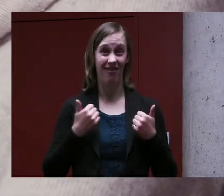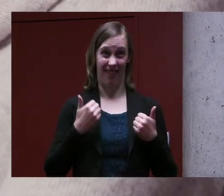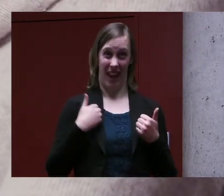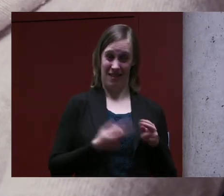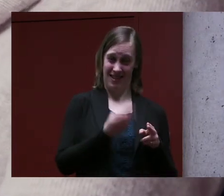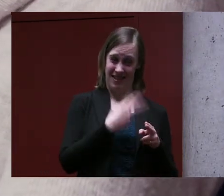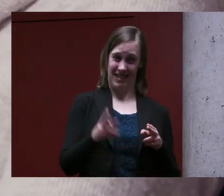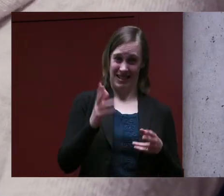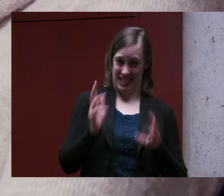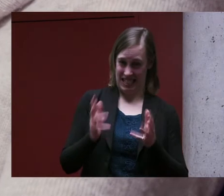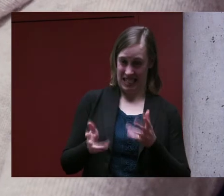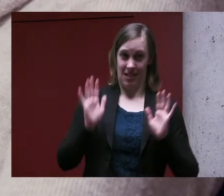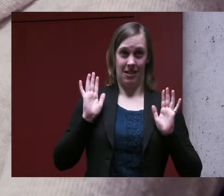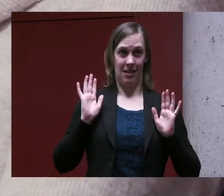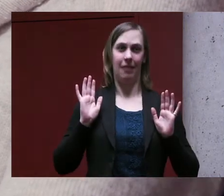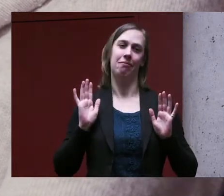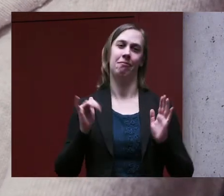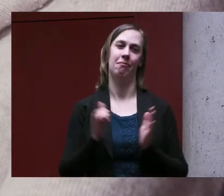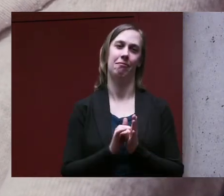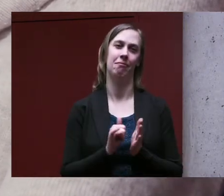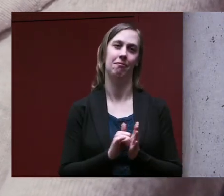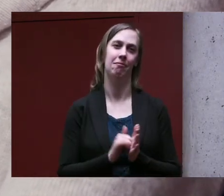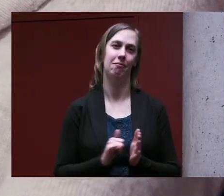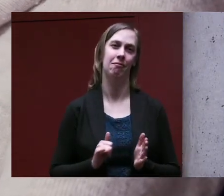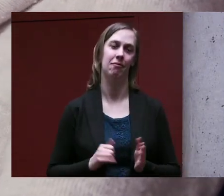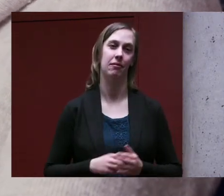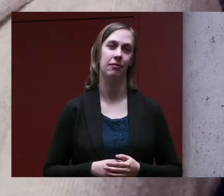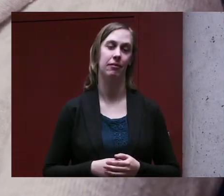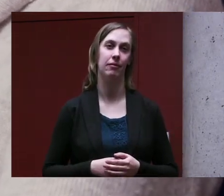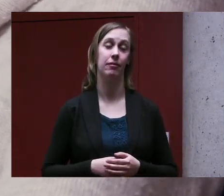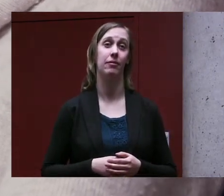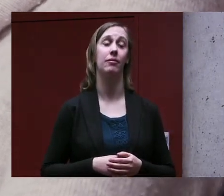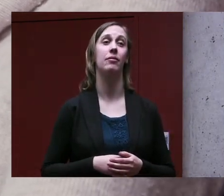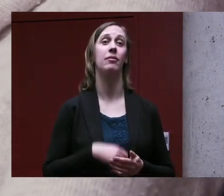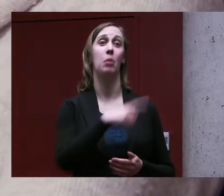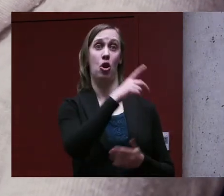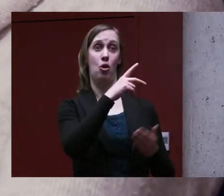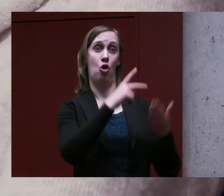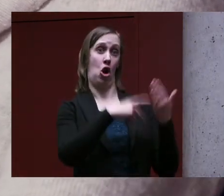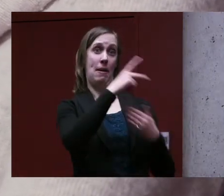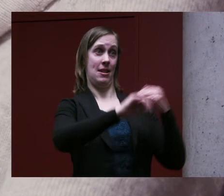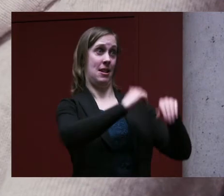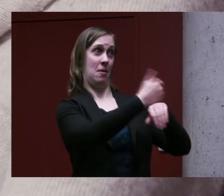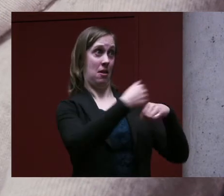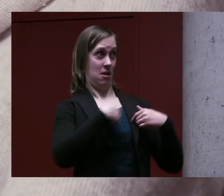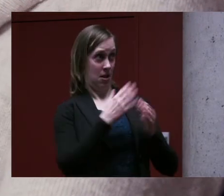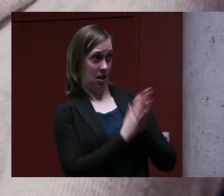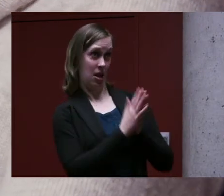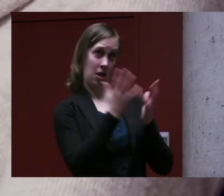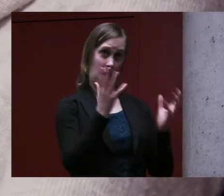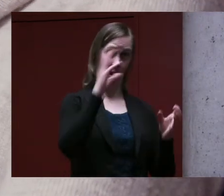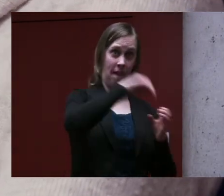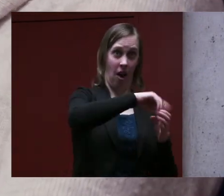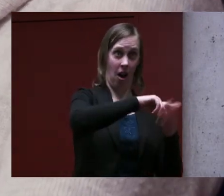impossible. The type of programming isn't anything for myself that I typically want to do.